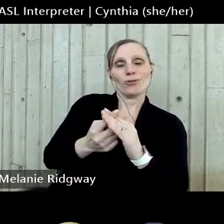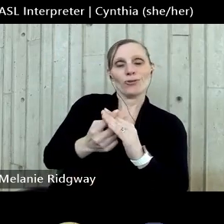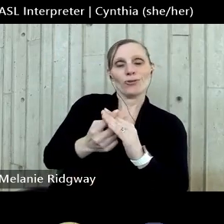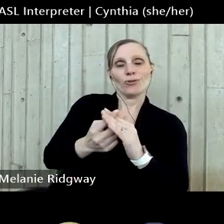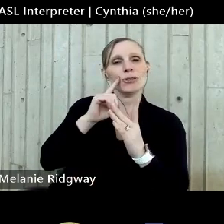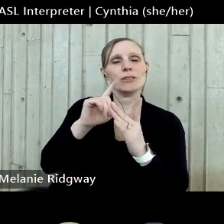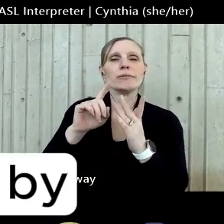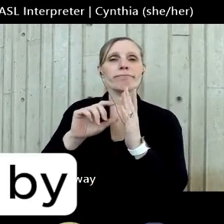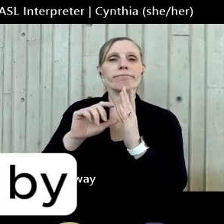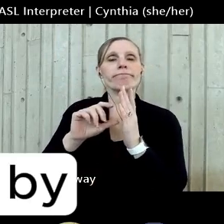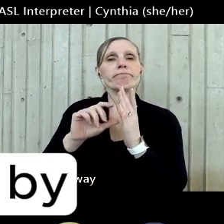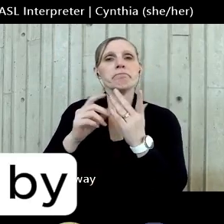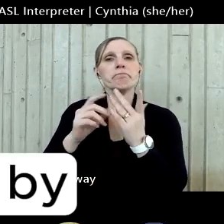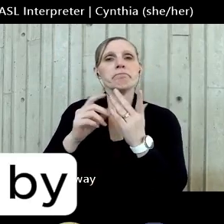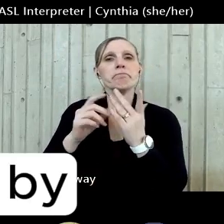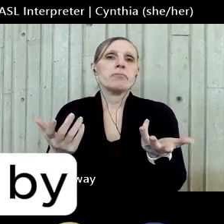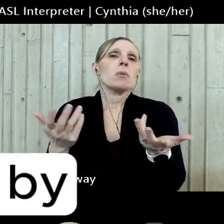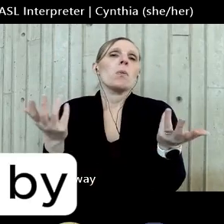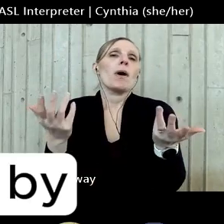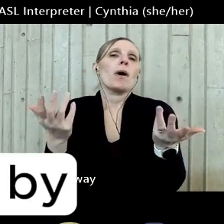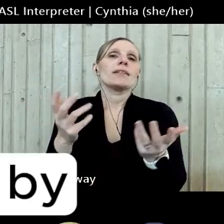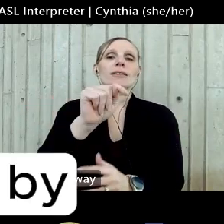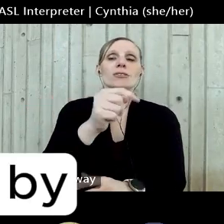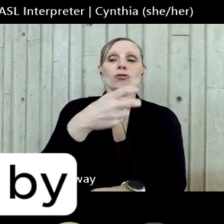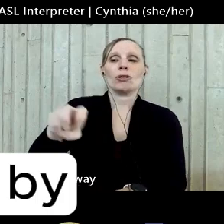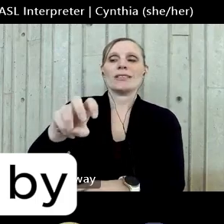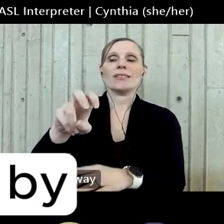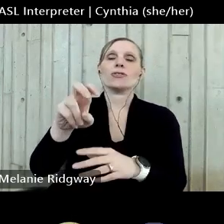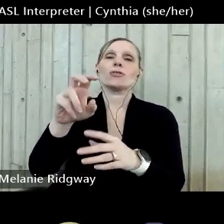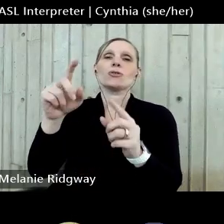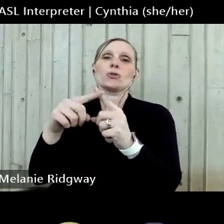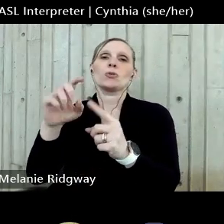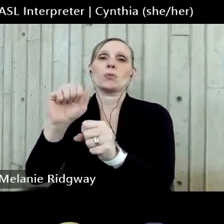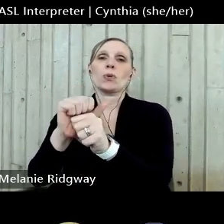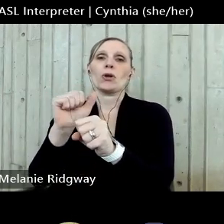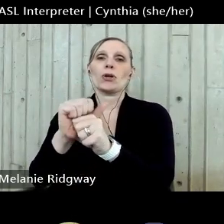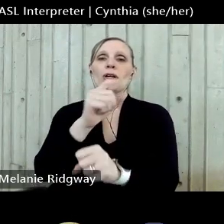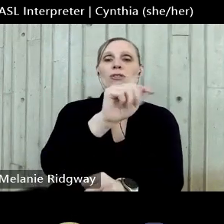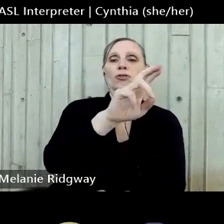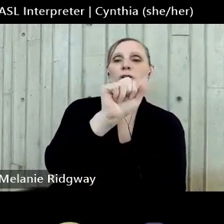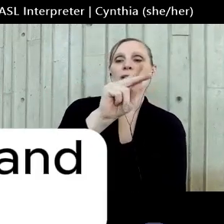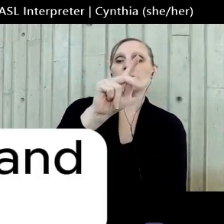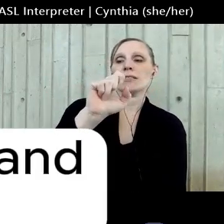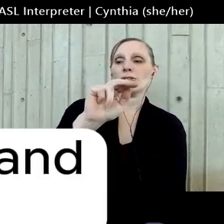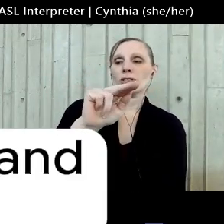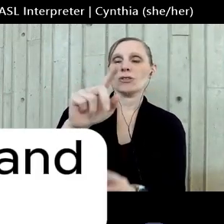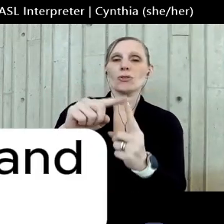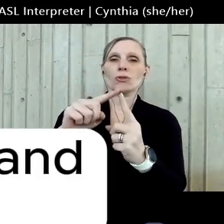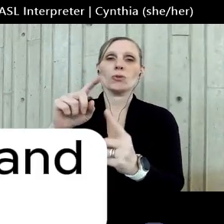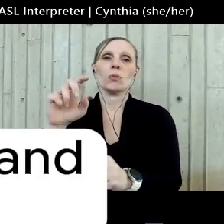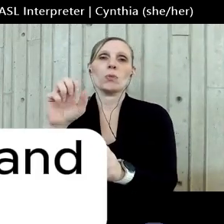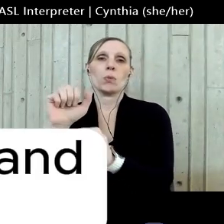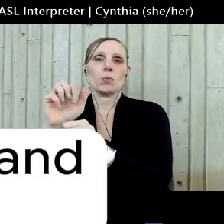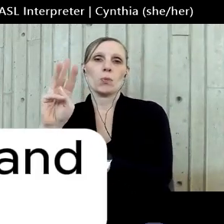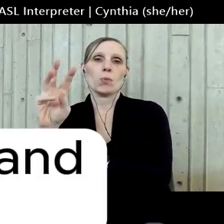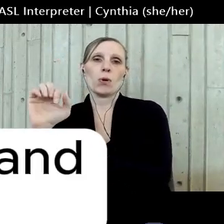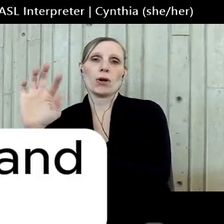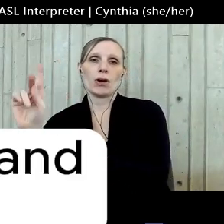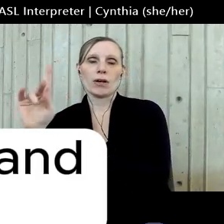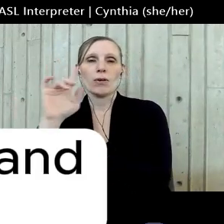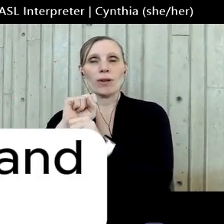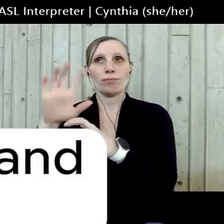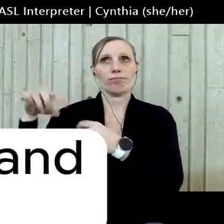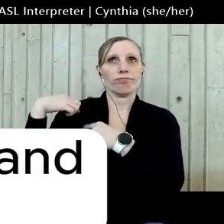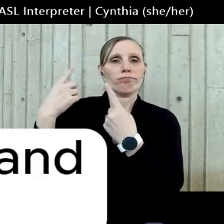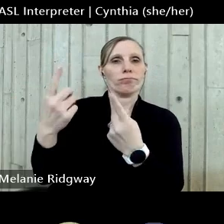to Work. So this event is a part of a series organized by Transition to Work. We have been providing career preparation